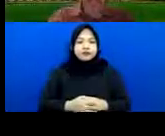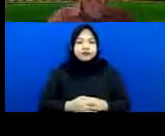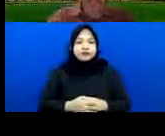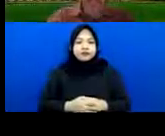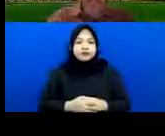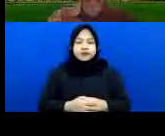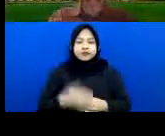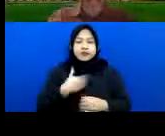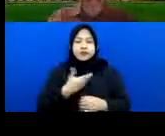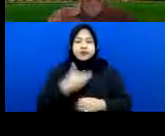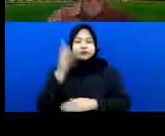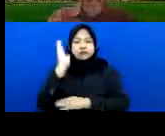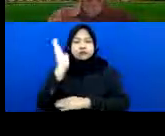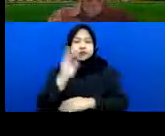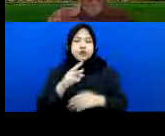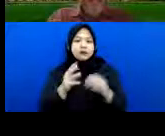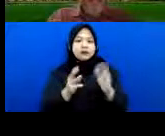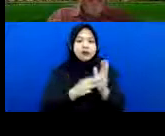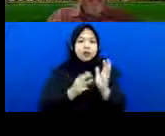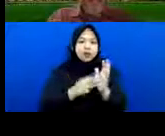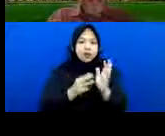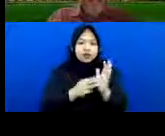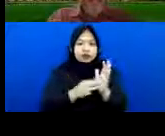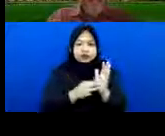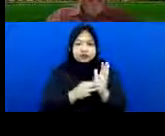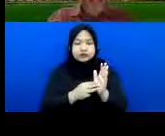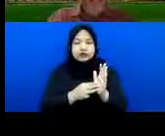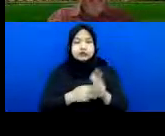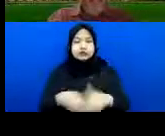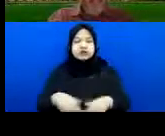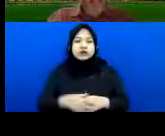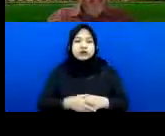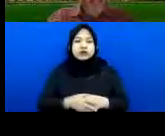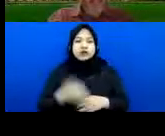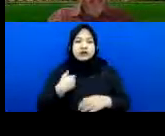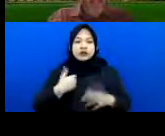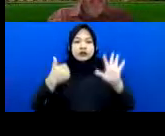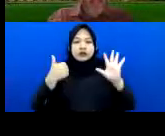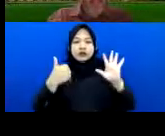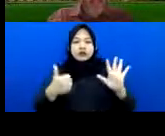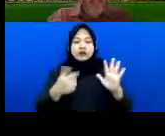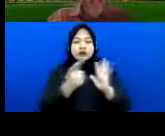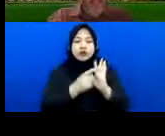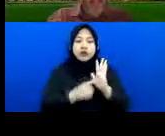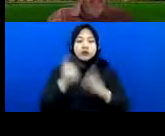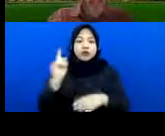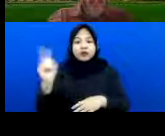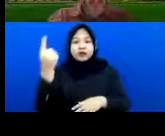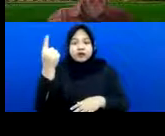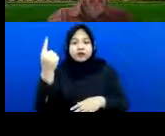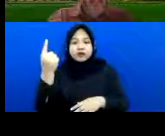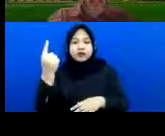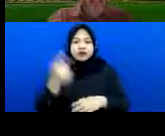I'm gonna talk about the methodology part, which consists of 6 main points, which is our research